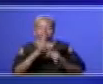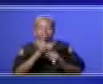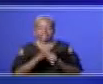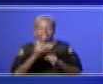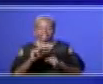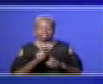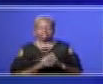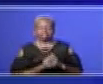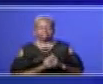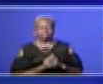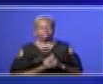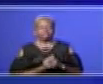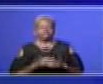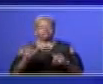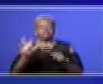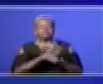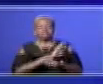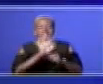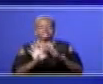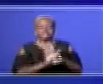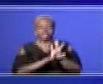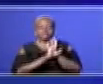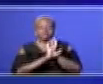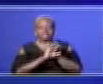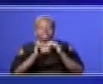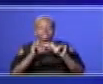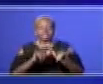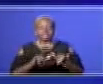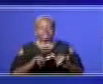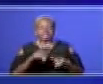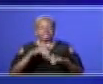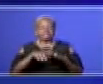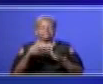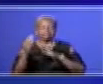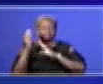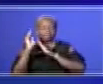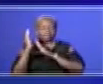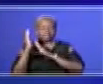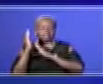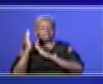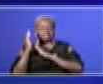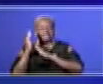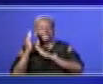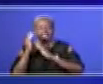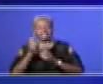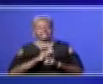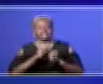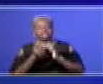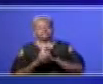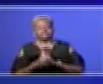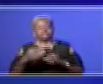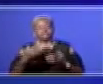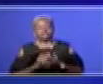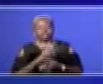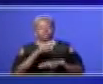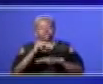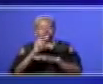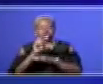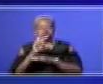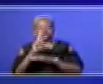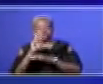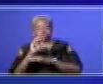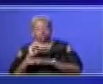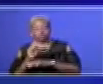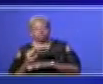Well, food security remains a priority for the Bahamas as the nation continues adopting to new norms as a result of COVID-19. One farm